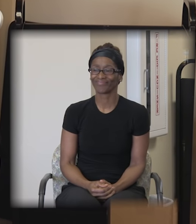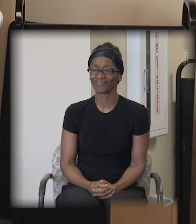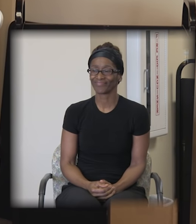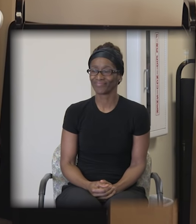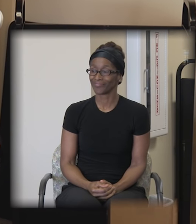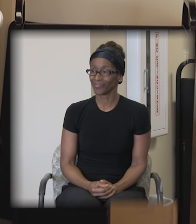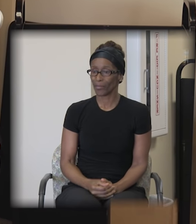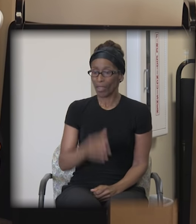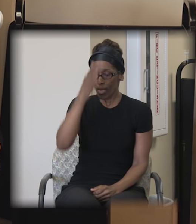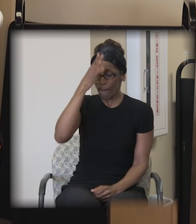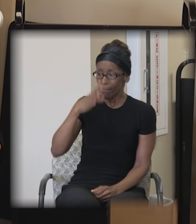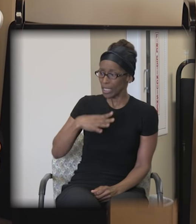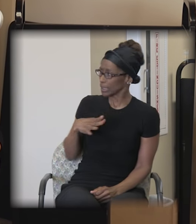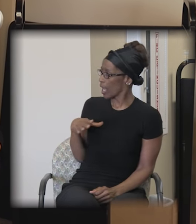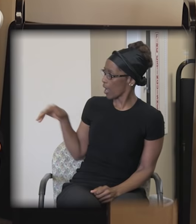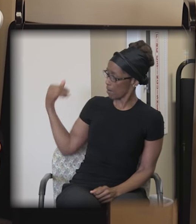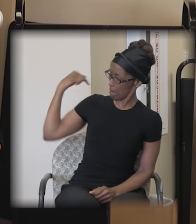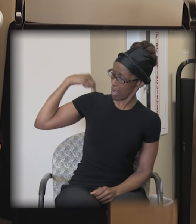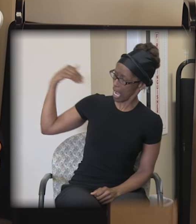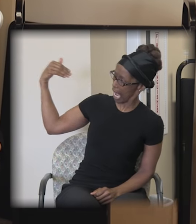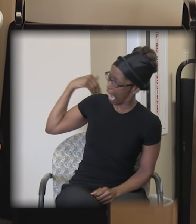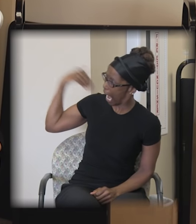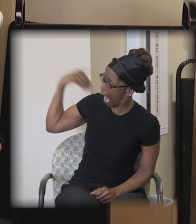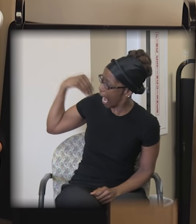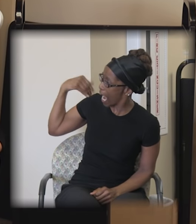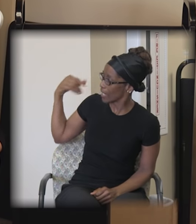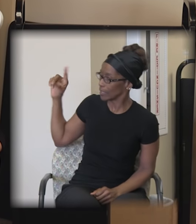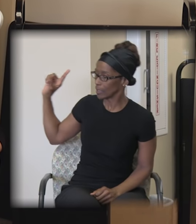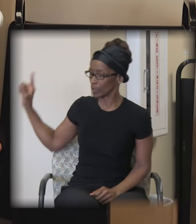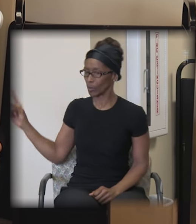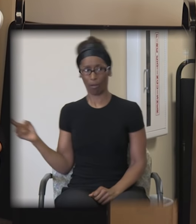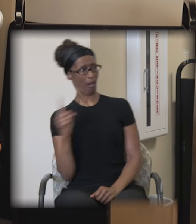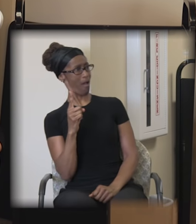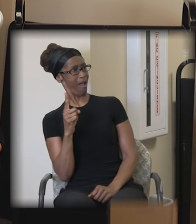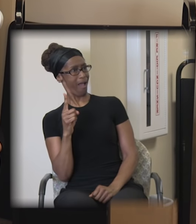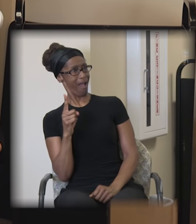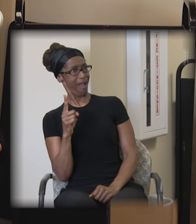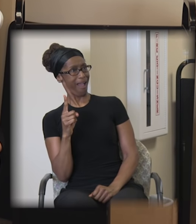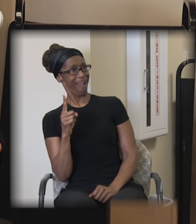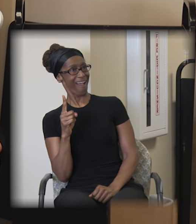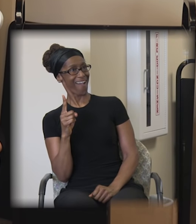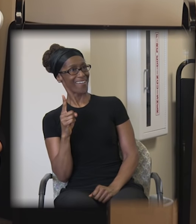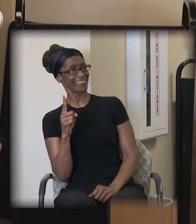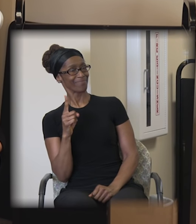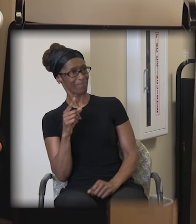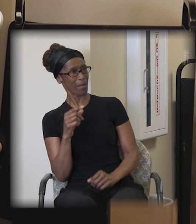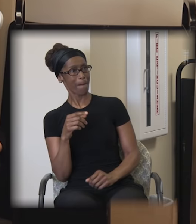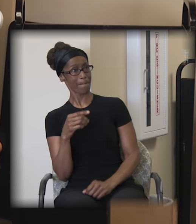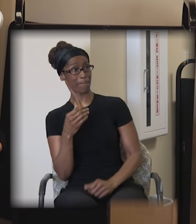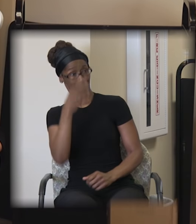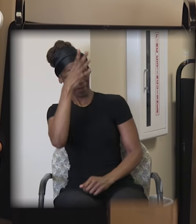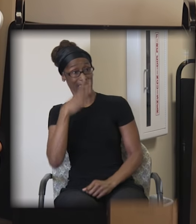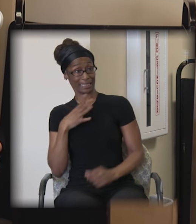The man ran to William and tapped his back to get his attention. William whirled around and this time, when the man repeated